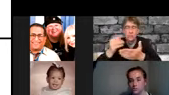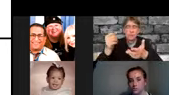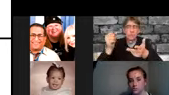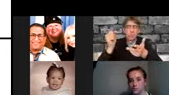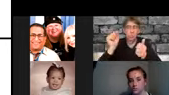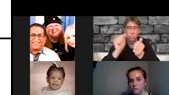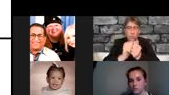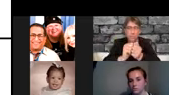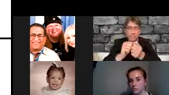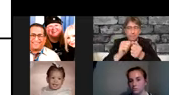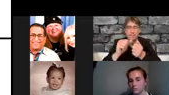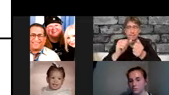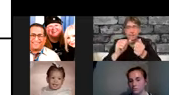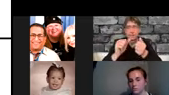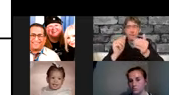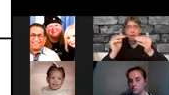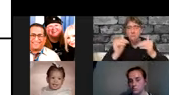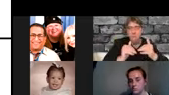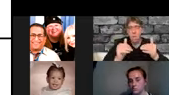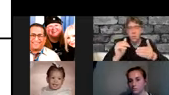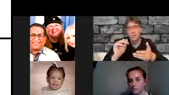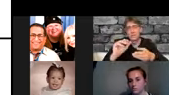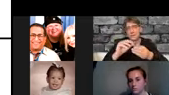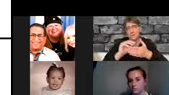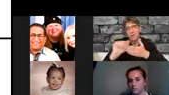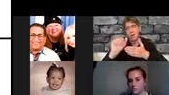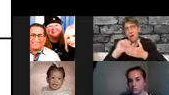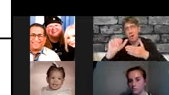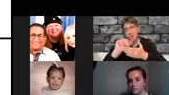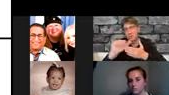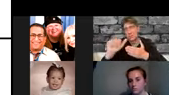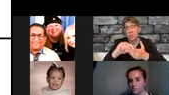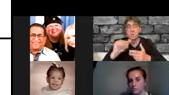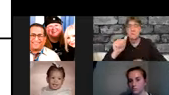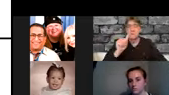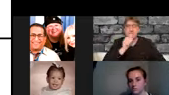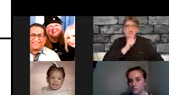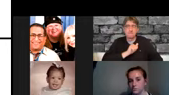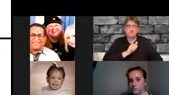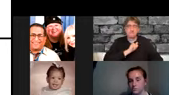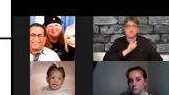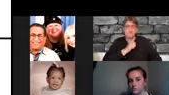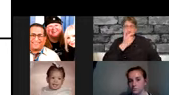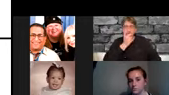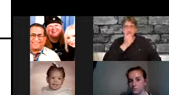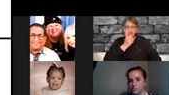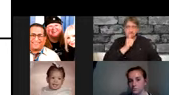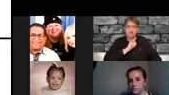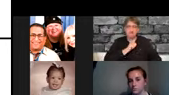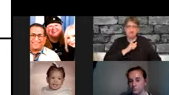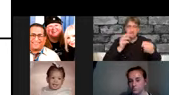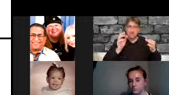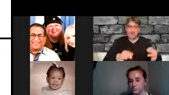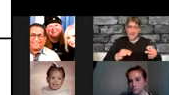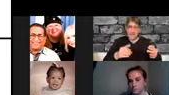with lower denominations or self-determining how much money you want to put on your card.